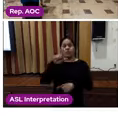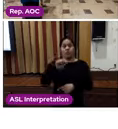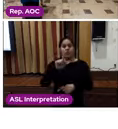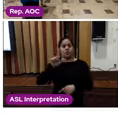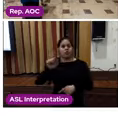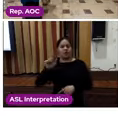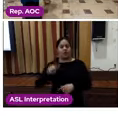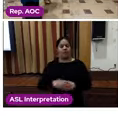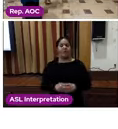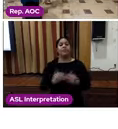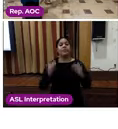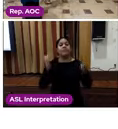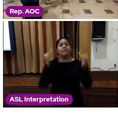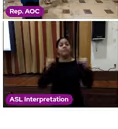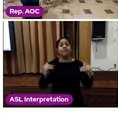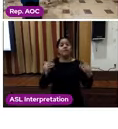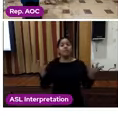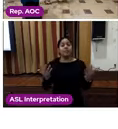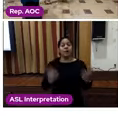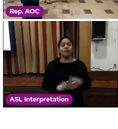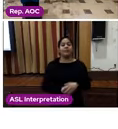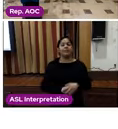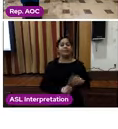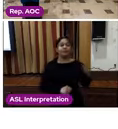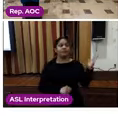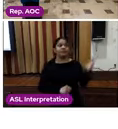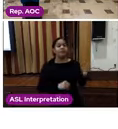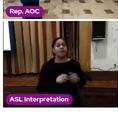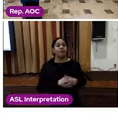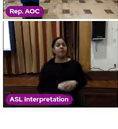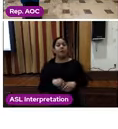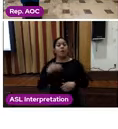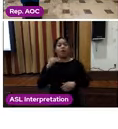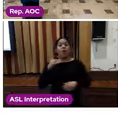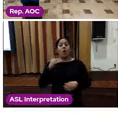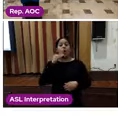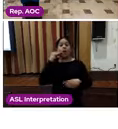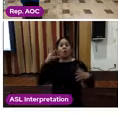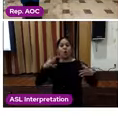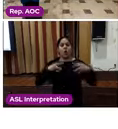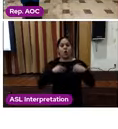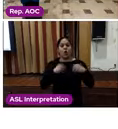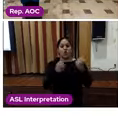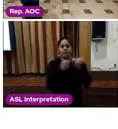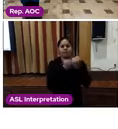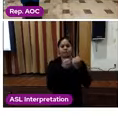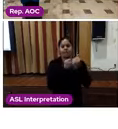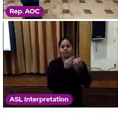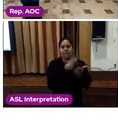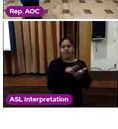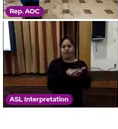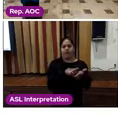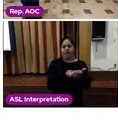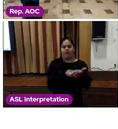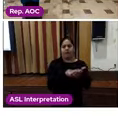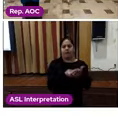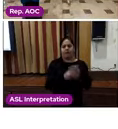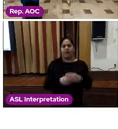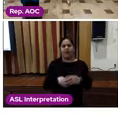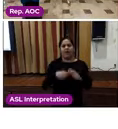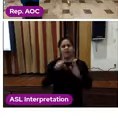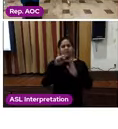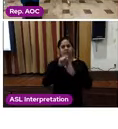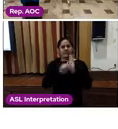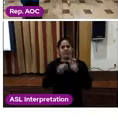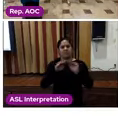that, we also have a Homeowners Assistance Fund. This is a state-level initiative, but I think it's